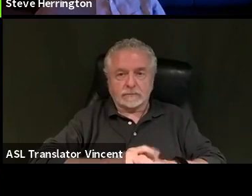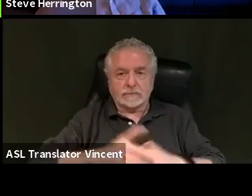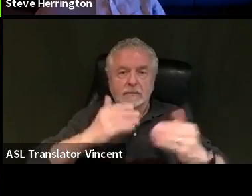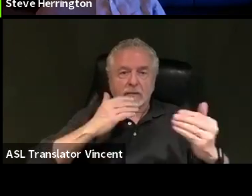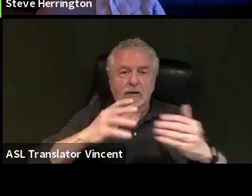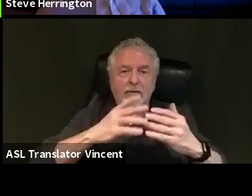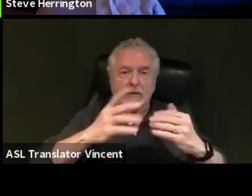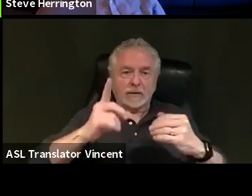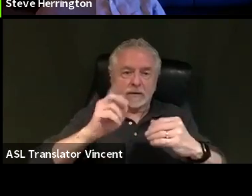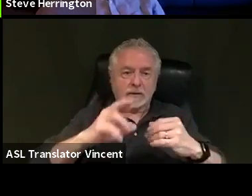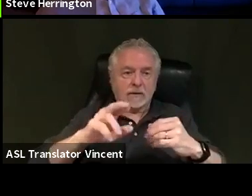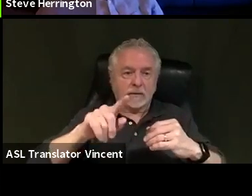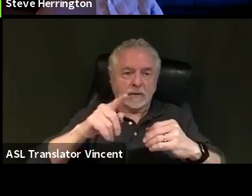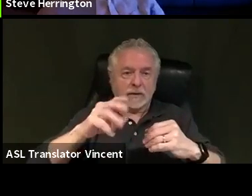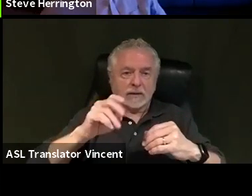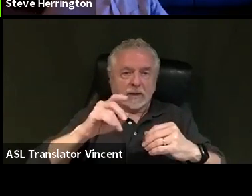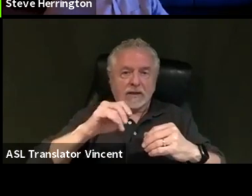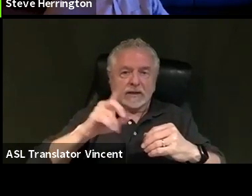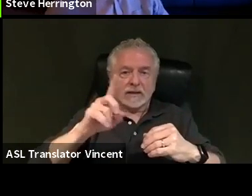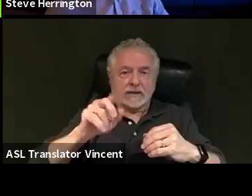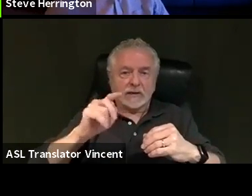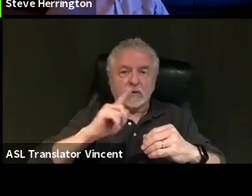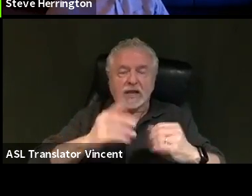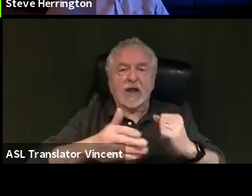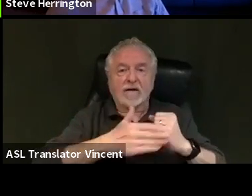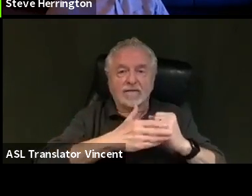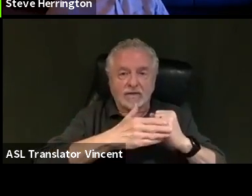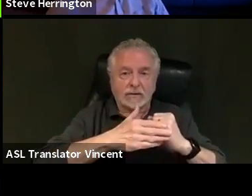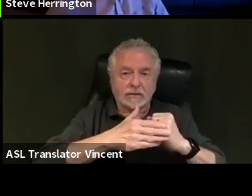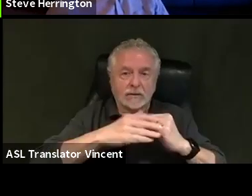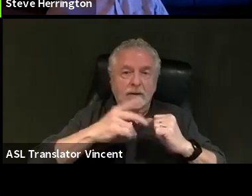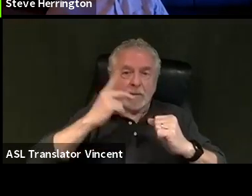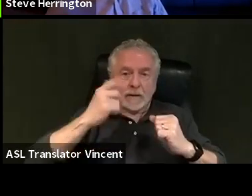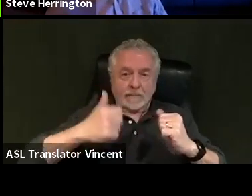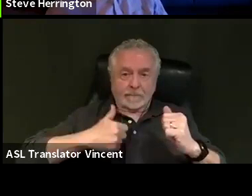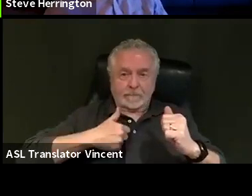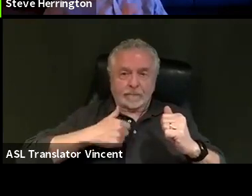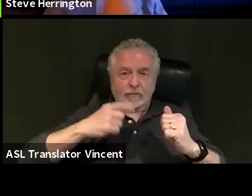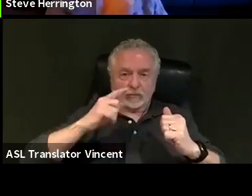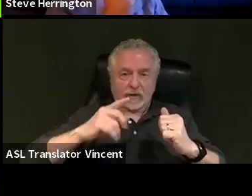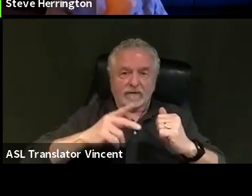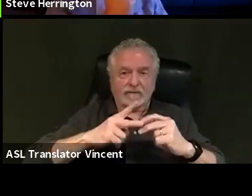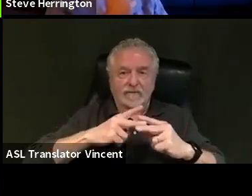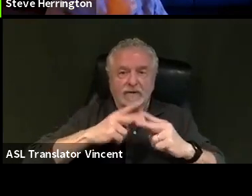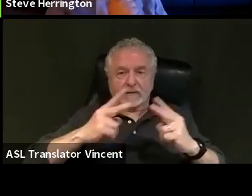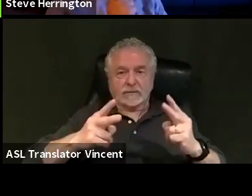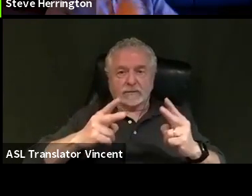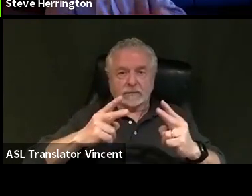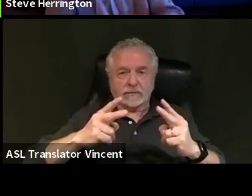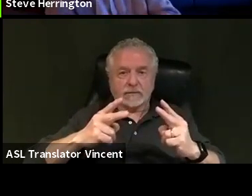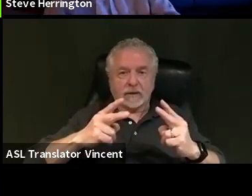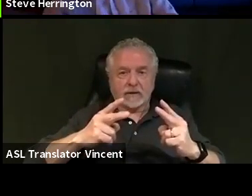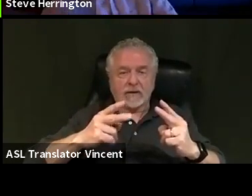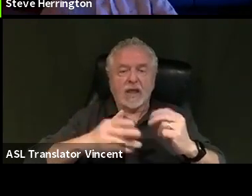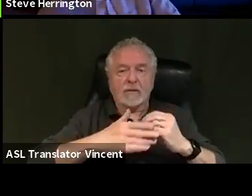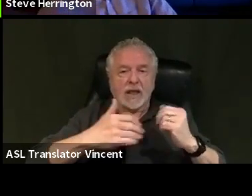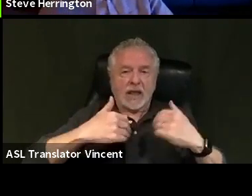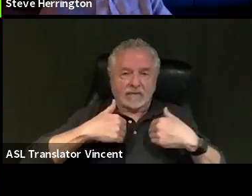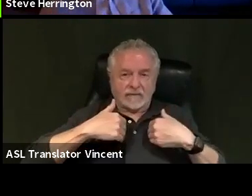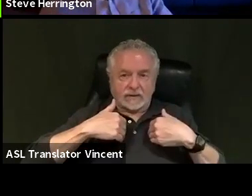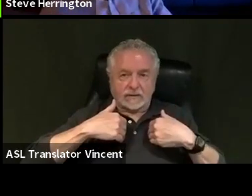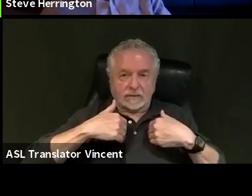Thank you so much, Dr. Prostowski. I think the data is really helpful. Speaking as a parent myself, I know it's very helpful to